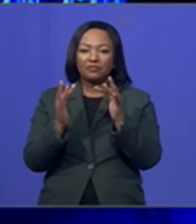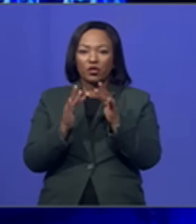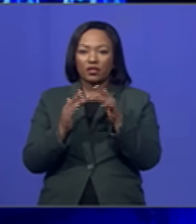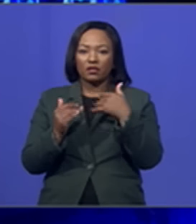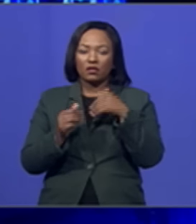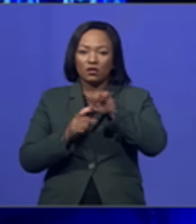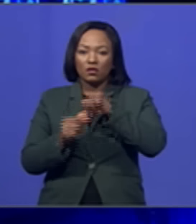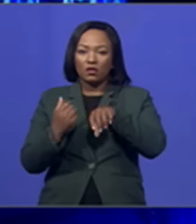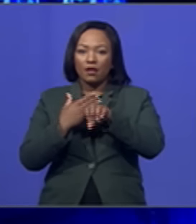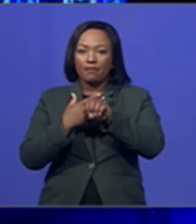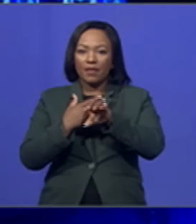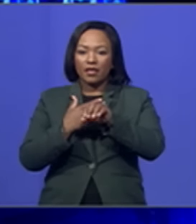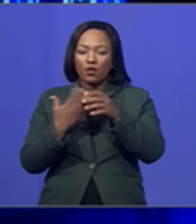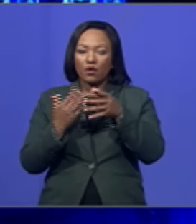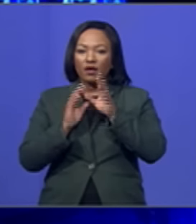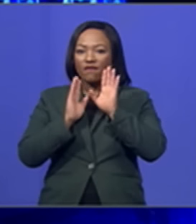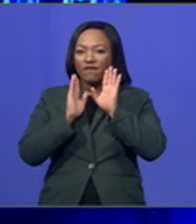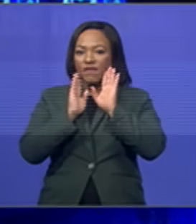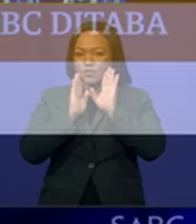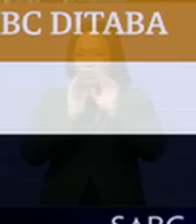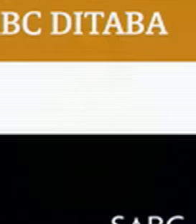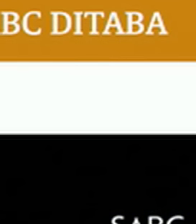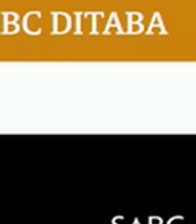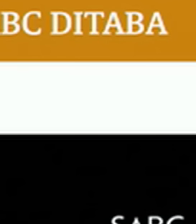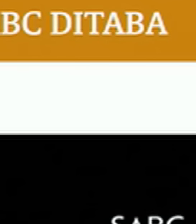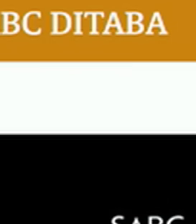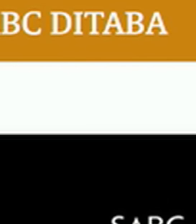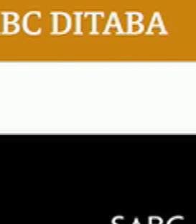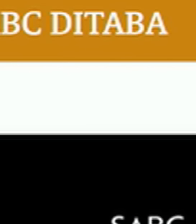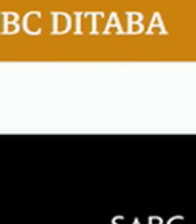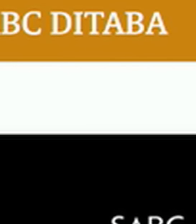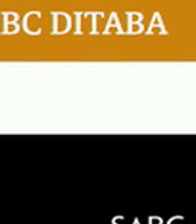ka hare ya fumaneha ho Facebook ka ditaba dikgang _xk